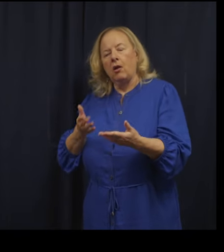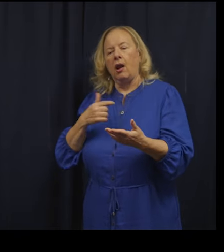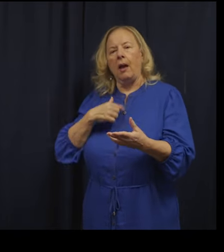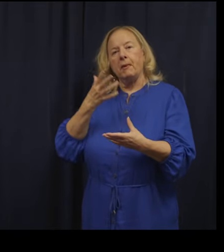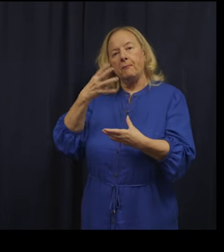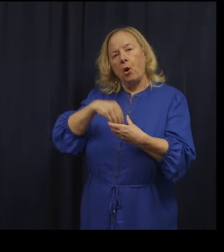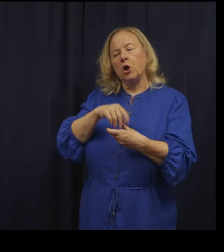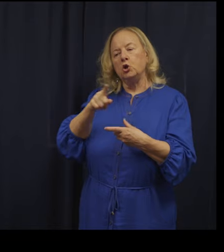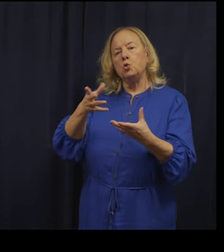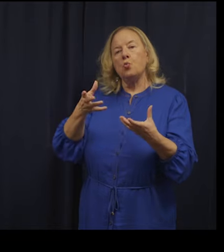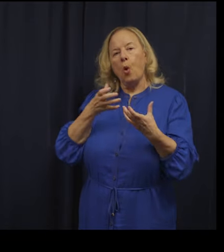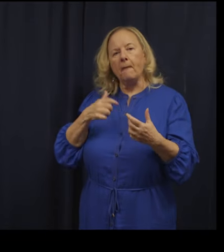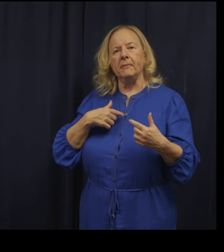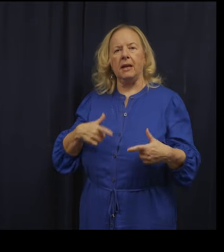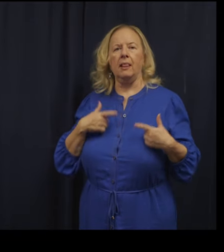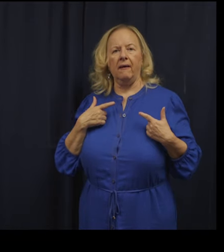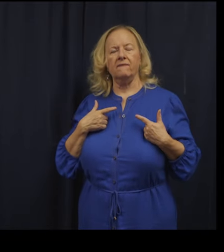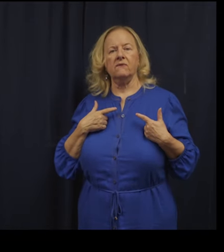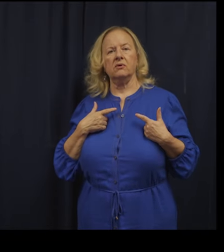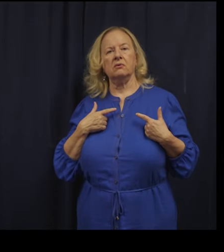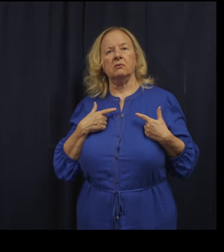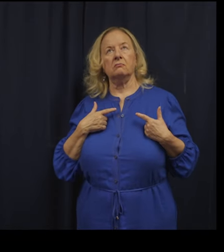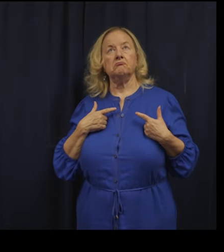you wanted me to exist.